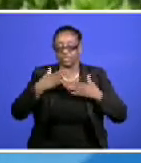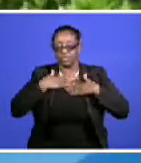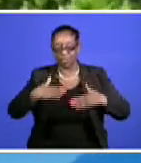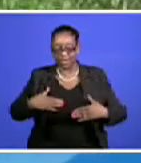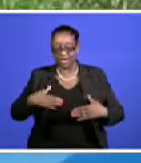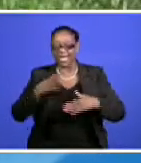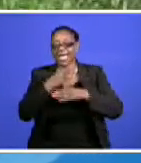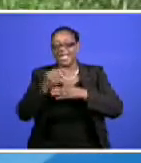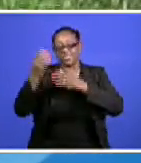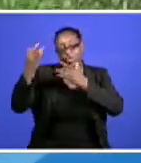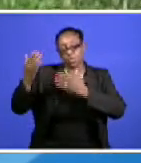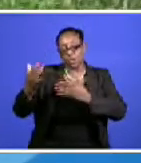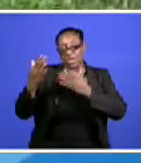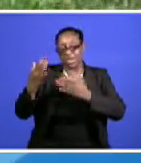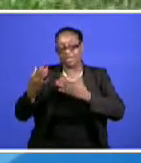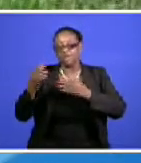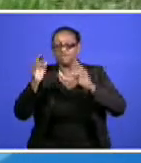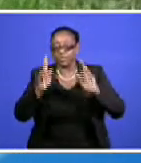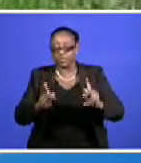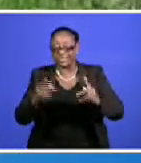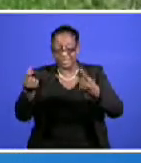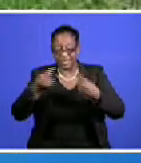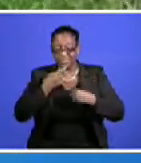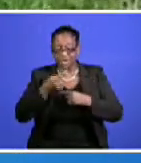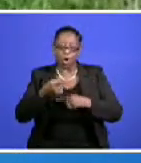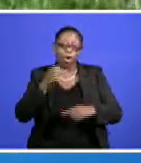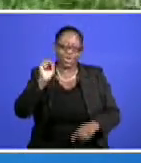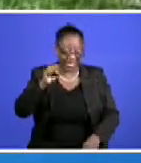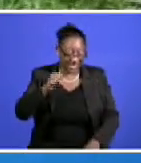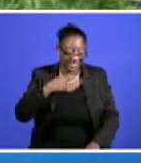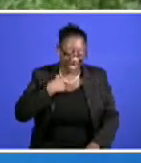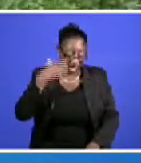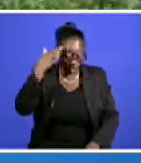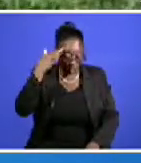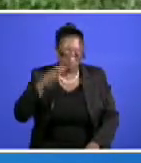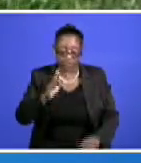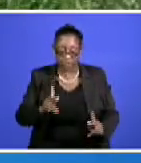police are still awaiting proper identification. Noel says an autopsy will be performed.